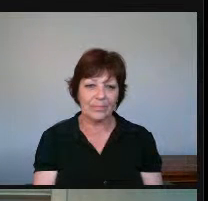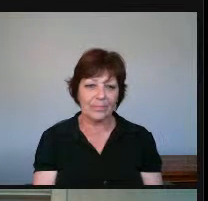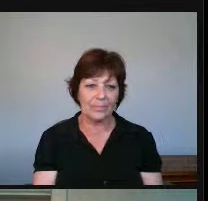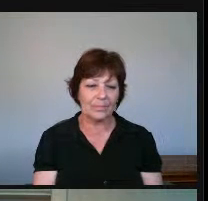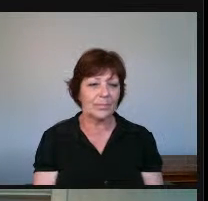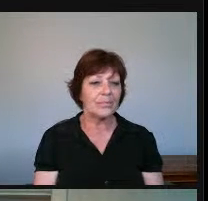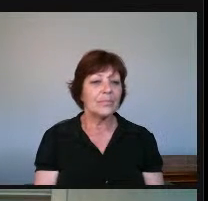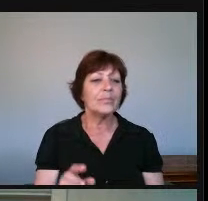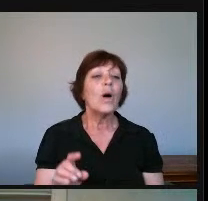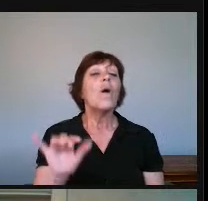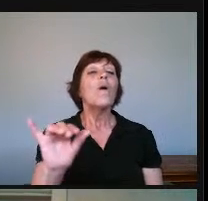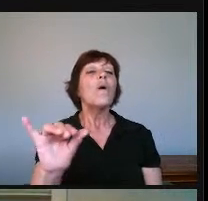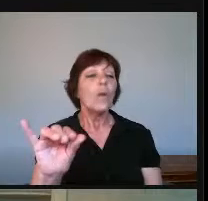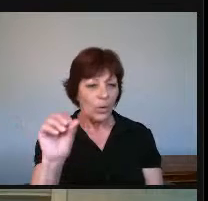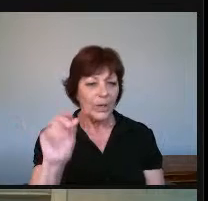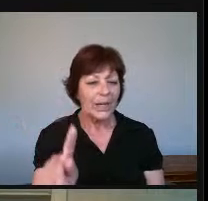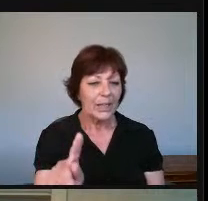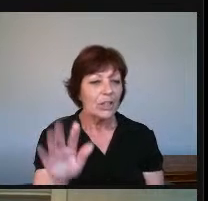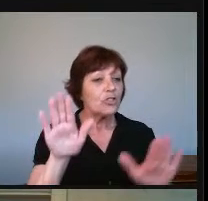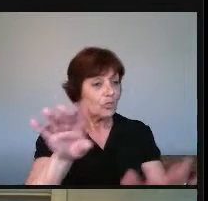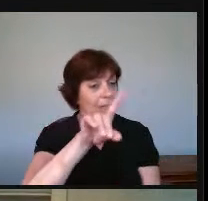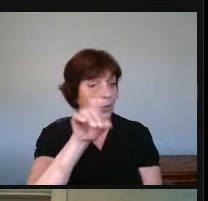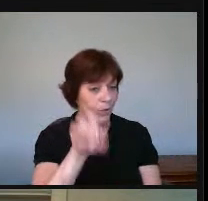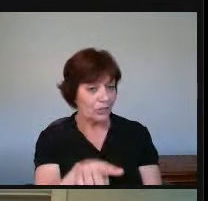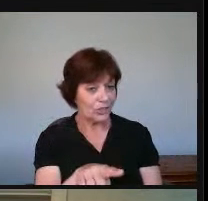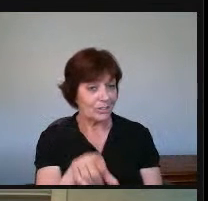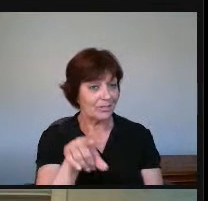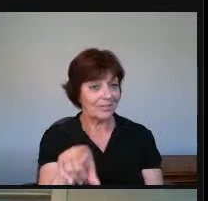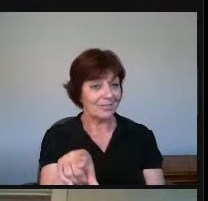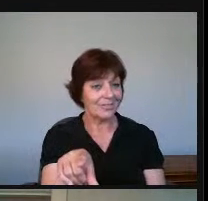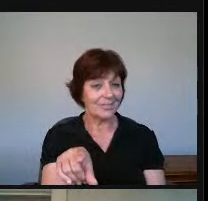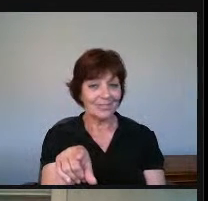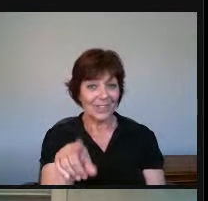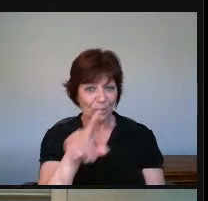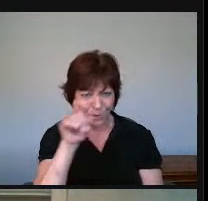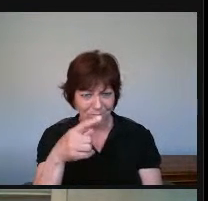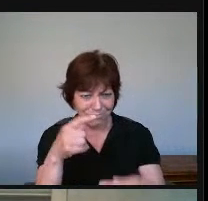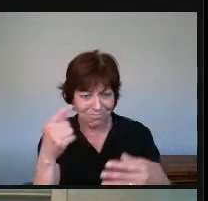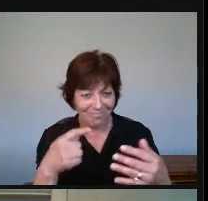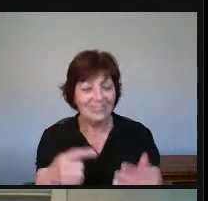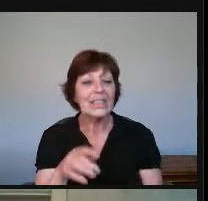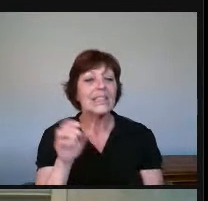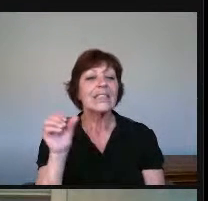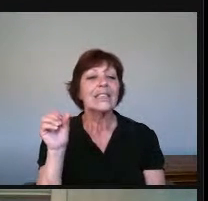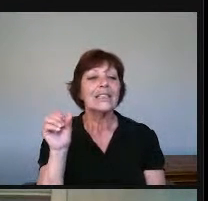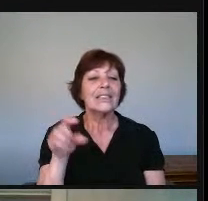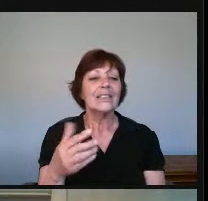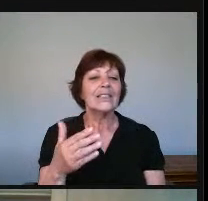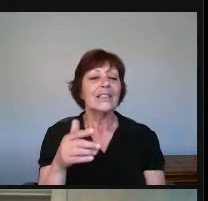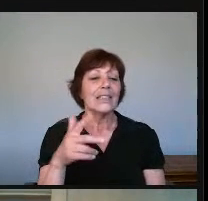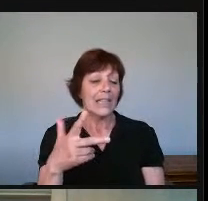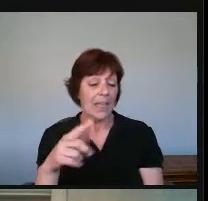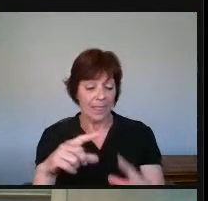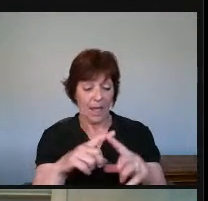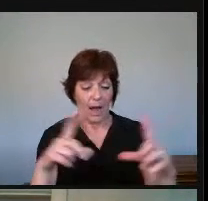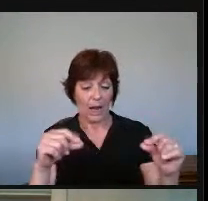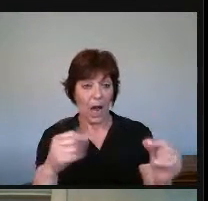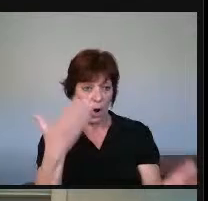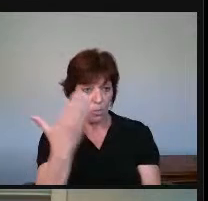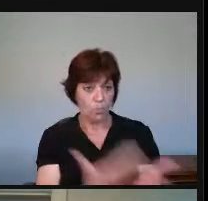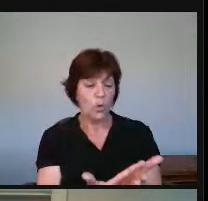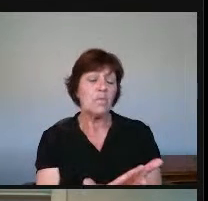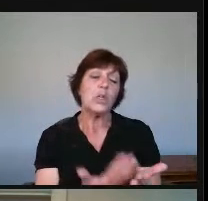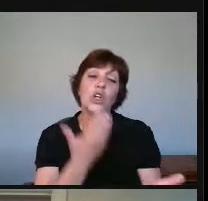Is everybody? Oh, okay. Great question. The other question is flying in here. Yeah, you do. Well, it's good to keep your vaccine card. You're going to be asked